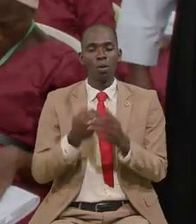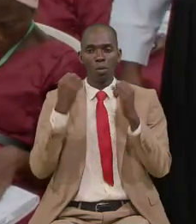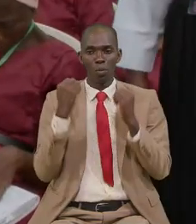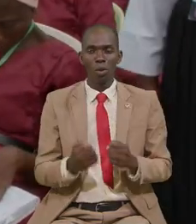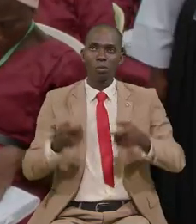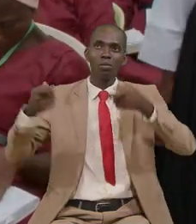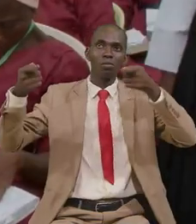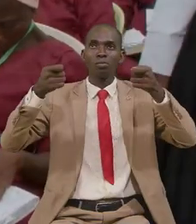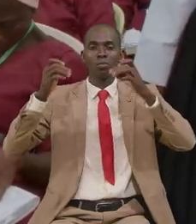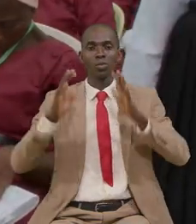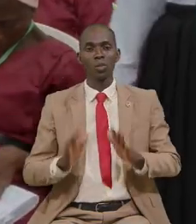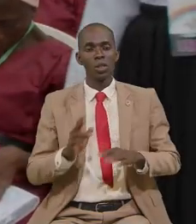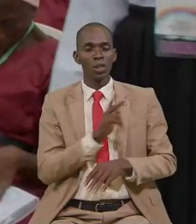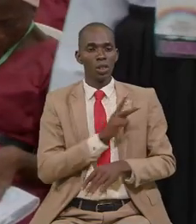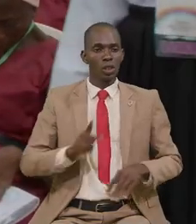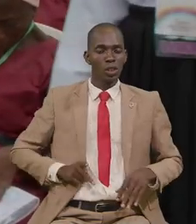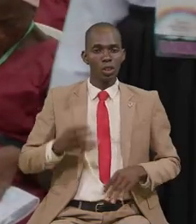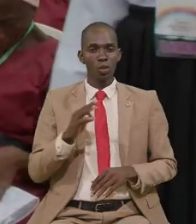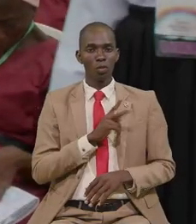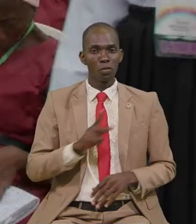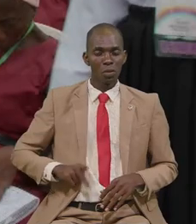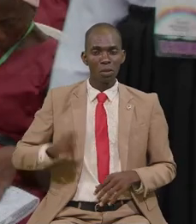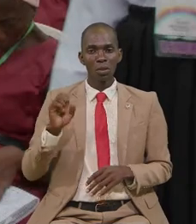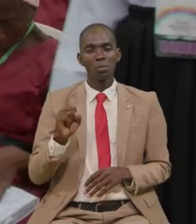Kings and Lord of Lords and the Lord of